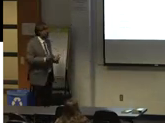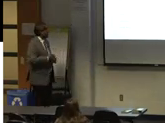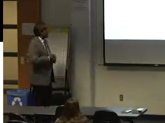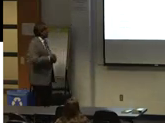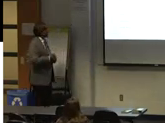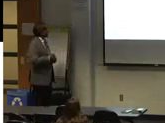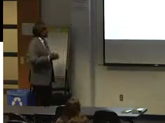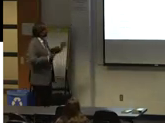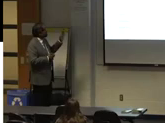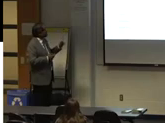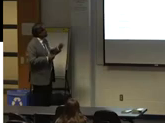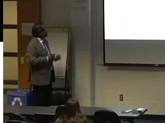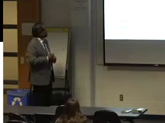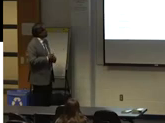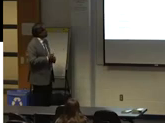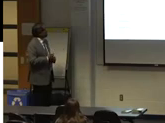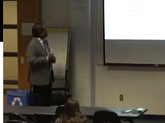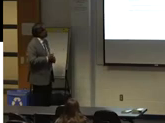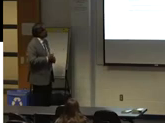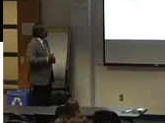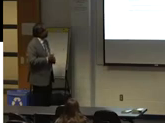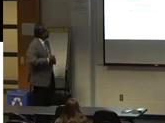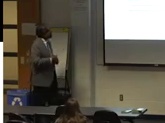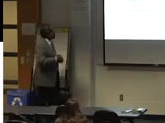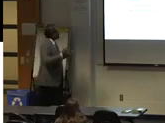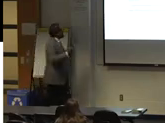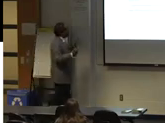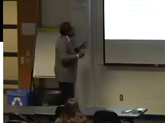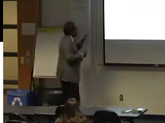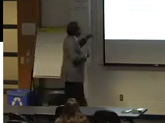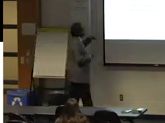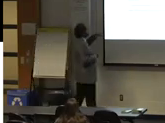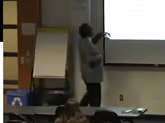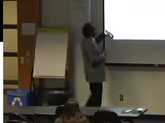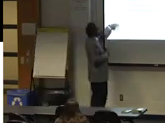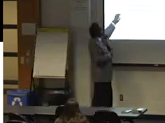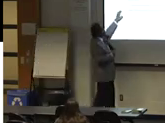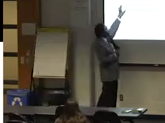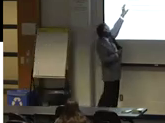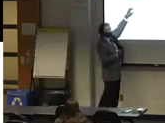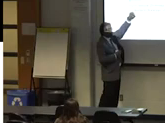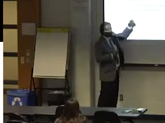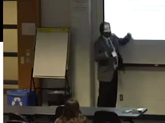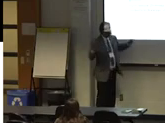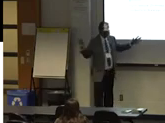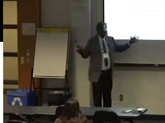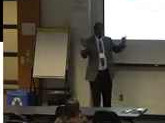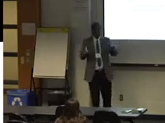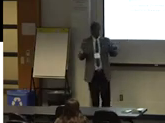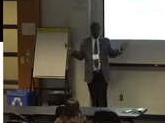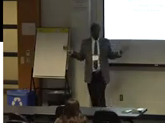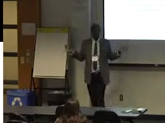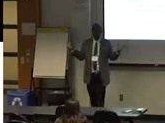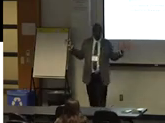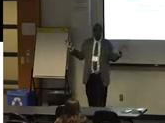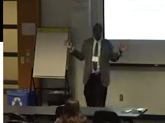need on this matrix? So my goal here really is to present to you what we've done so